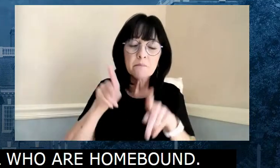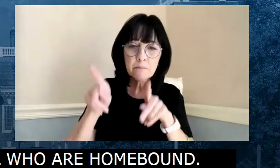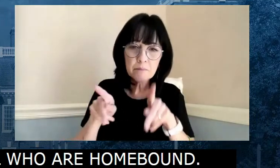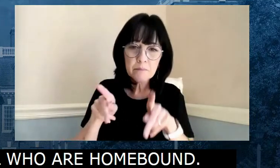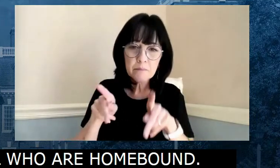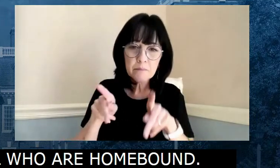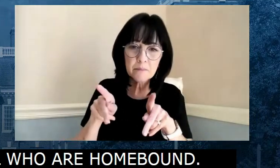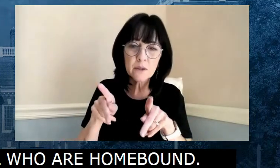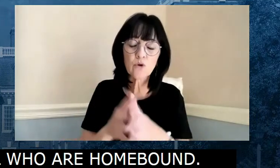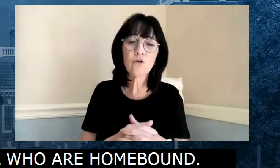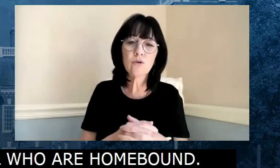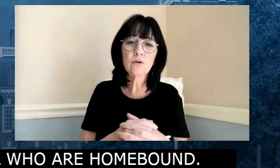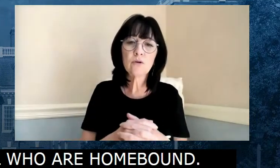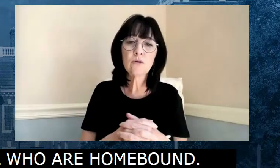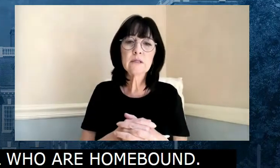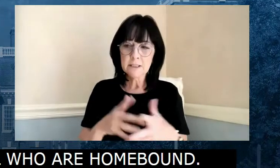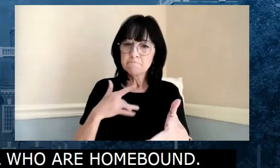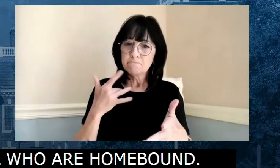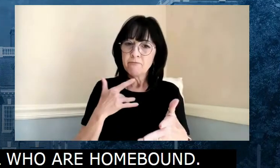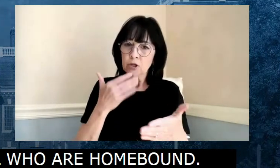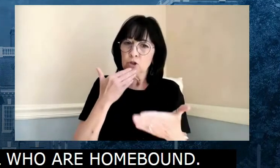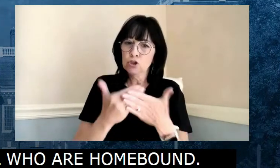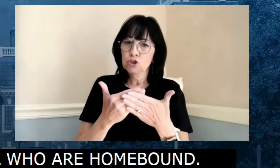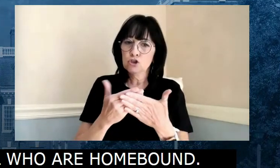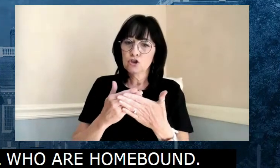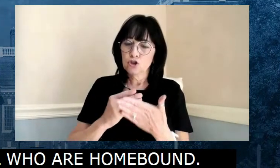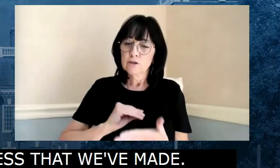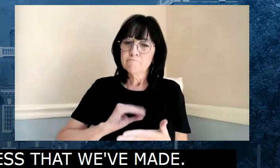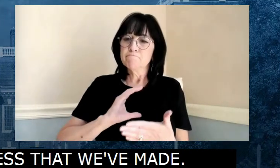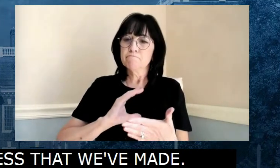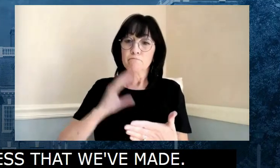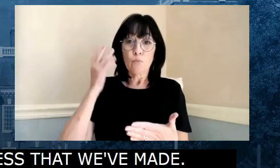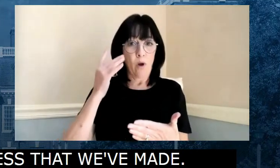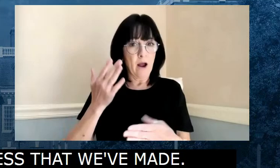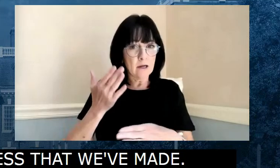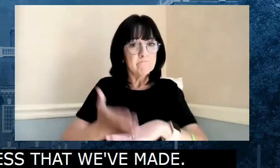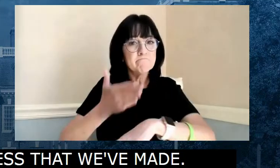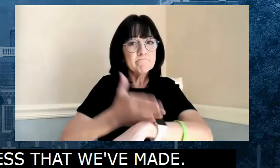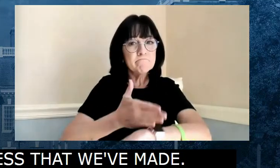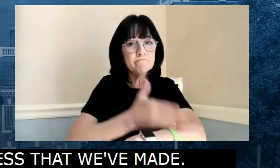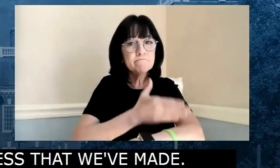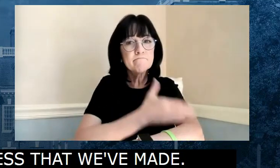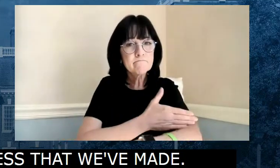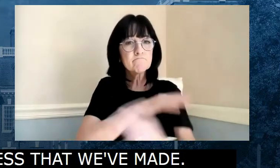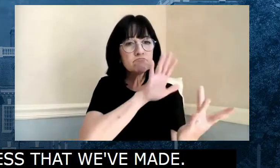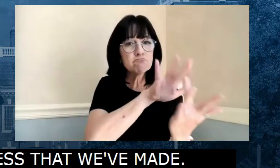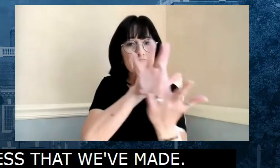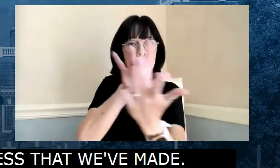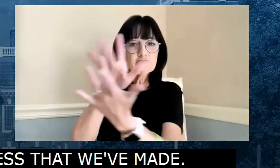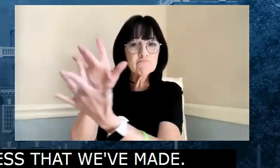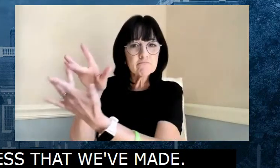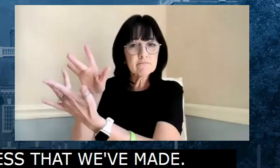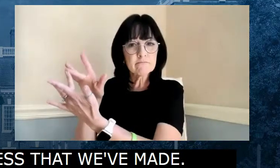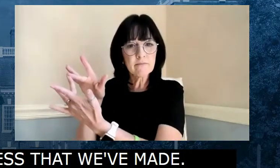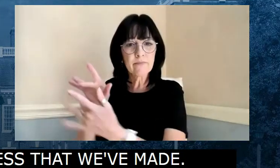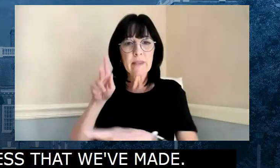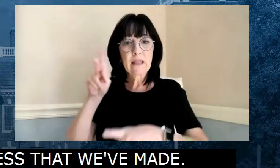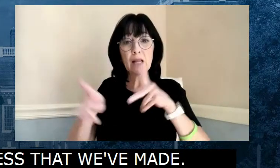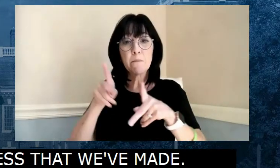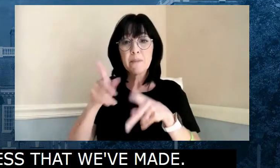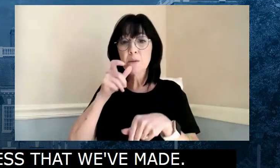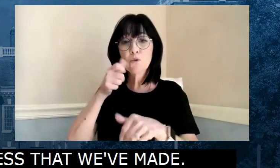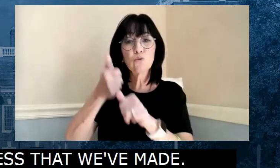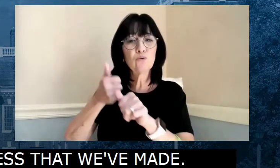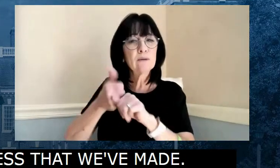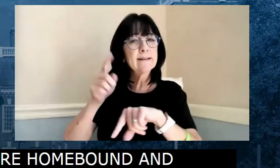made. We've had a list of individuals who are homebound and who wanted to get vaccine at home.